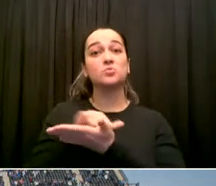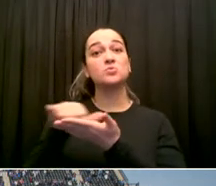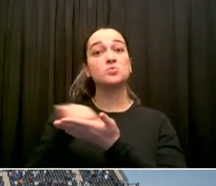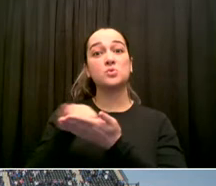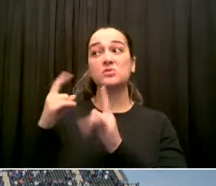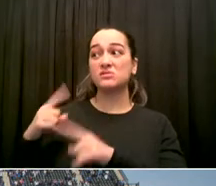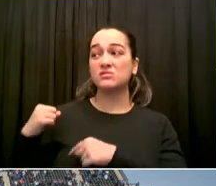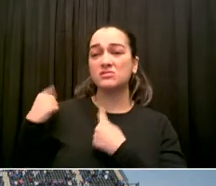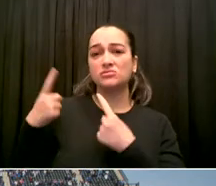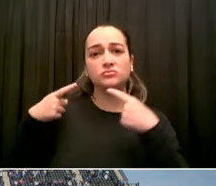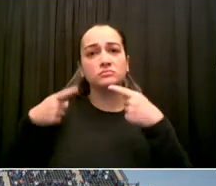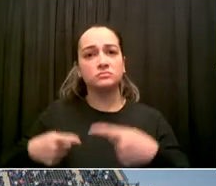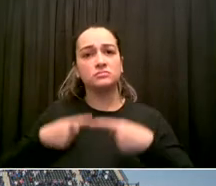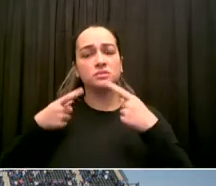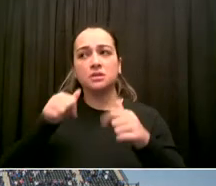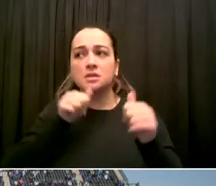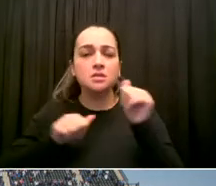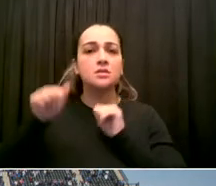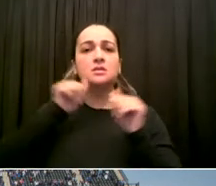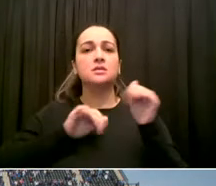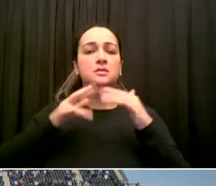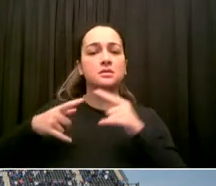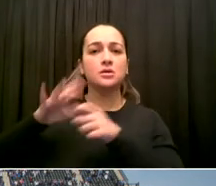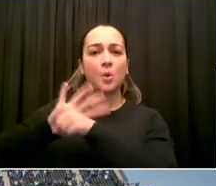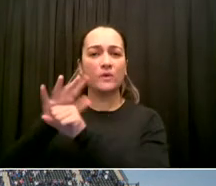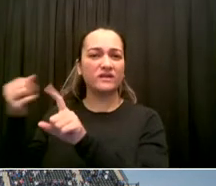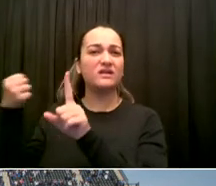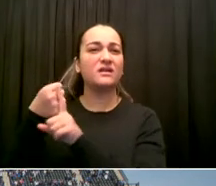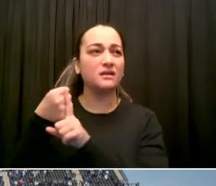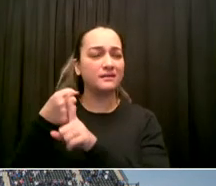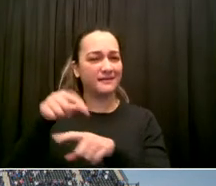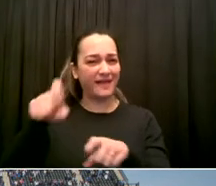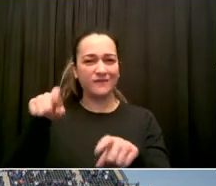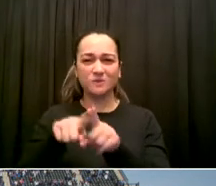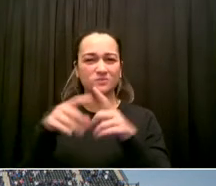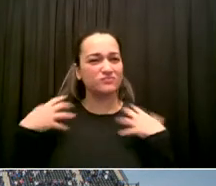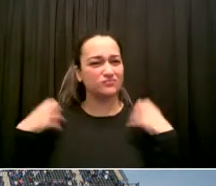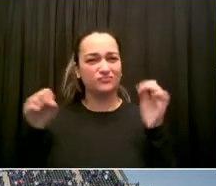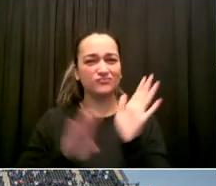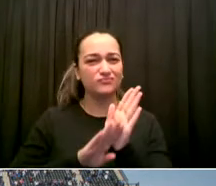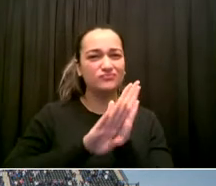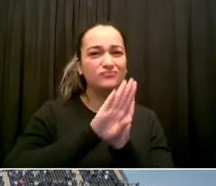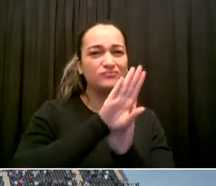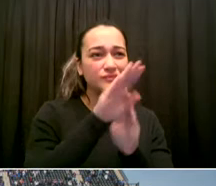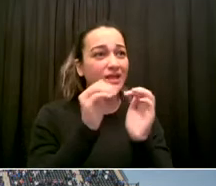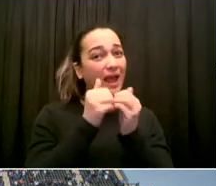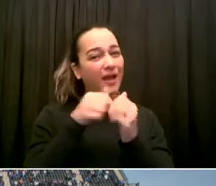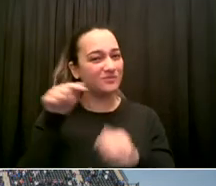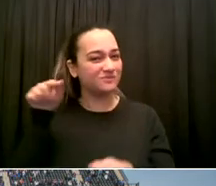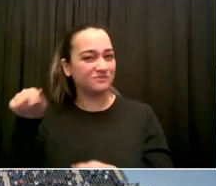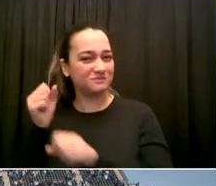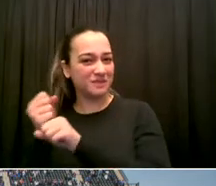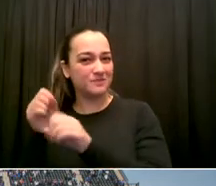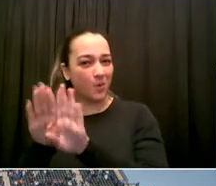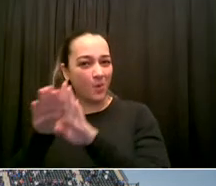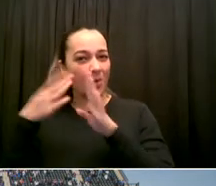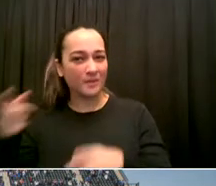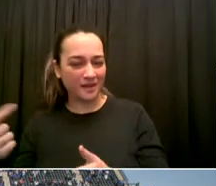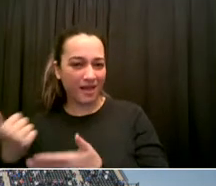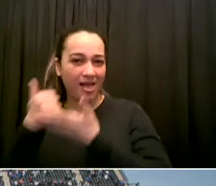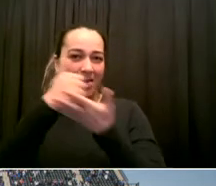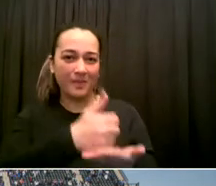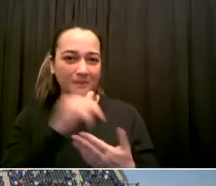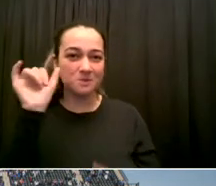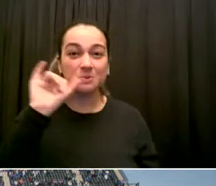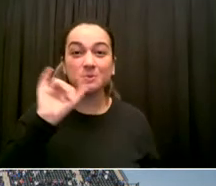a universal approach. You know, one of the things I'm proudest of, pre-K for all. Now, as we talked about last week, 3K for